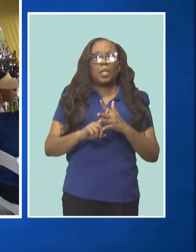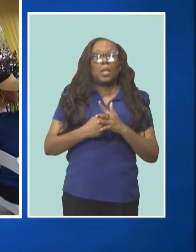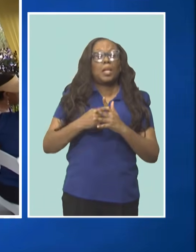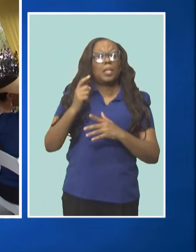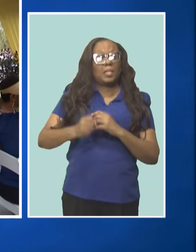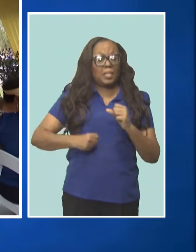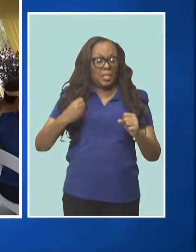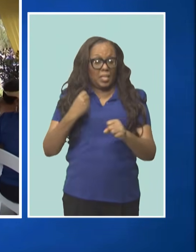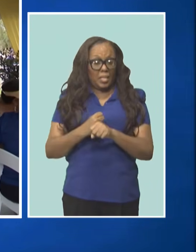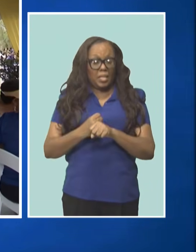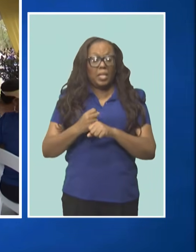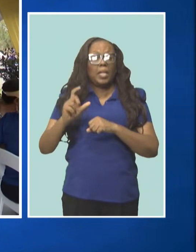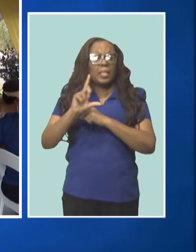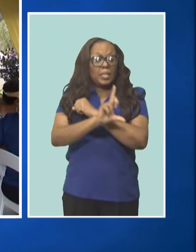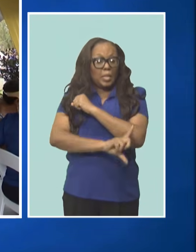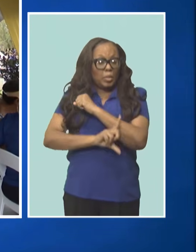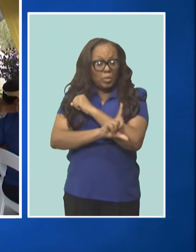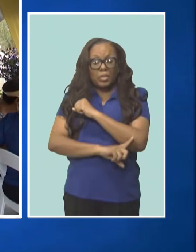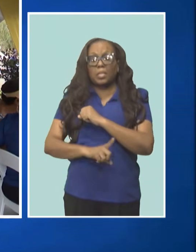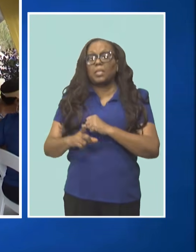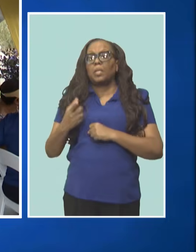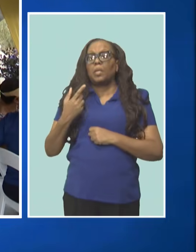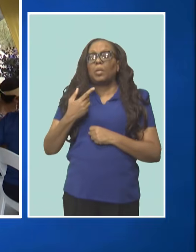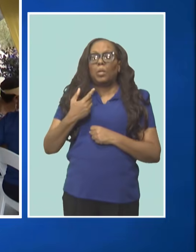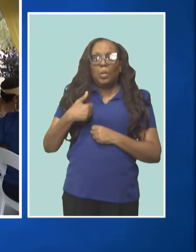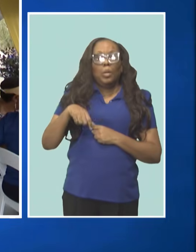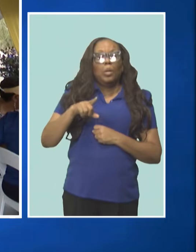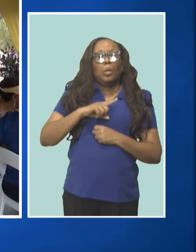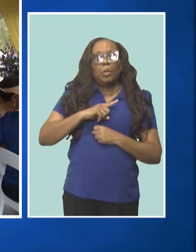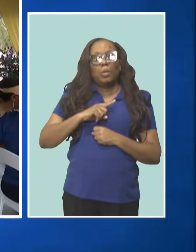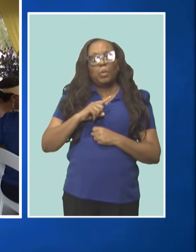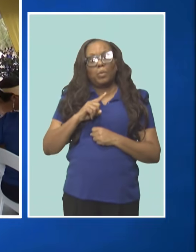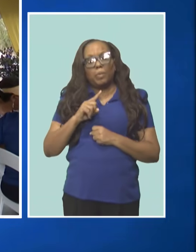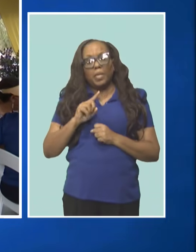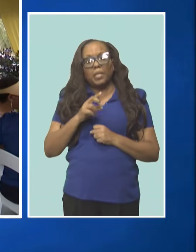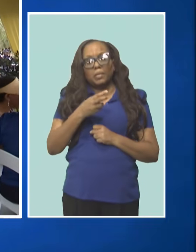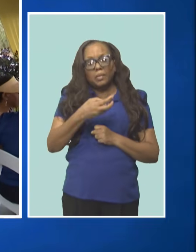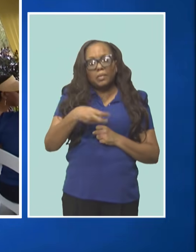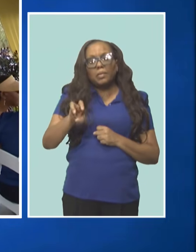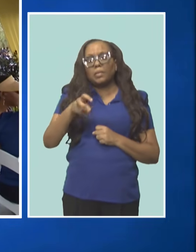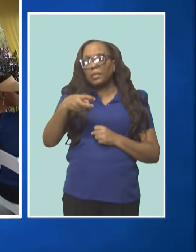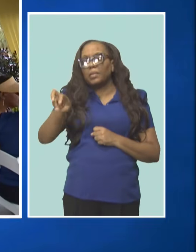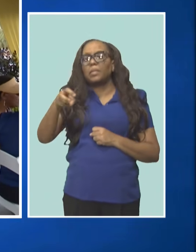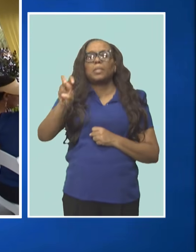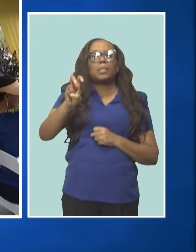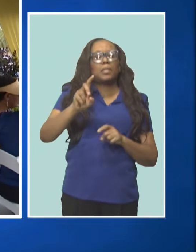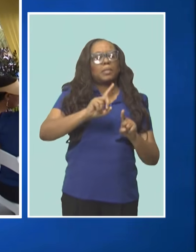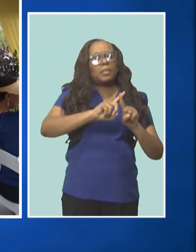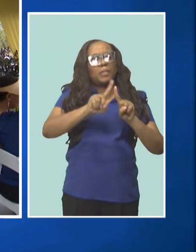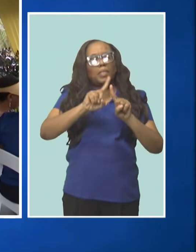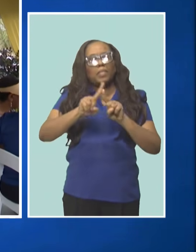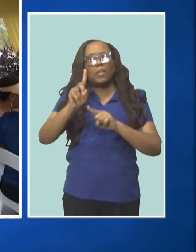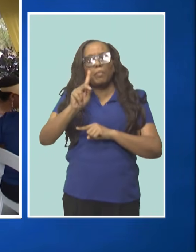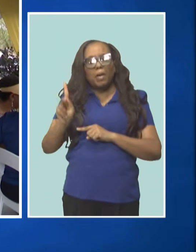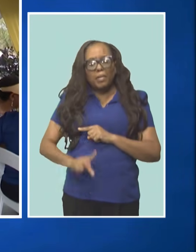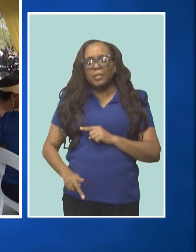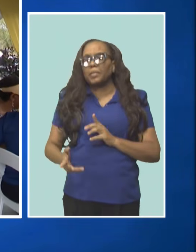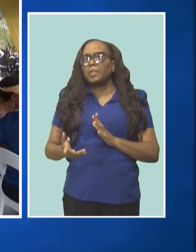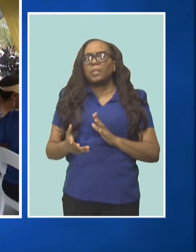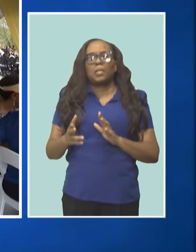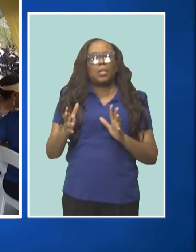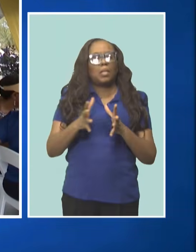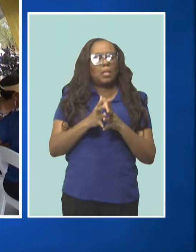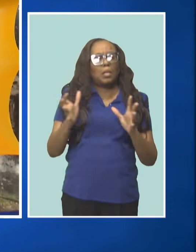Lucie, that as we move from one parish to the next, the numbers are actually increasing and more interest is being shown among